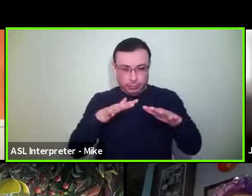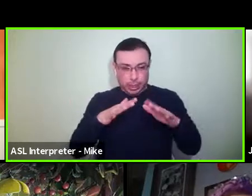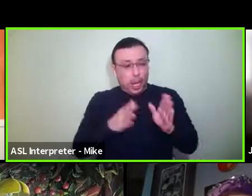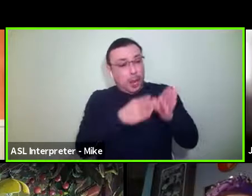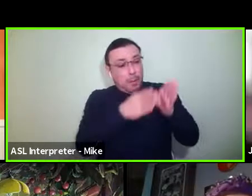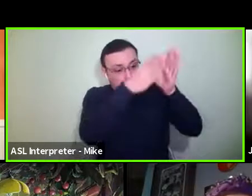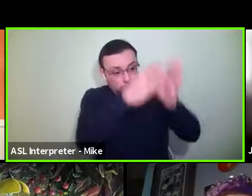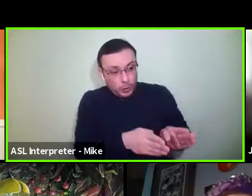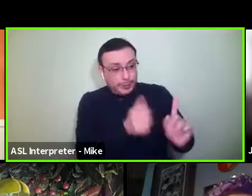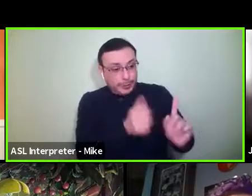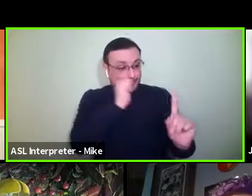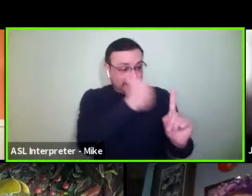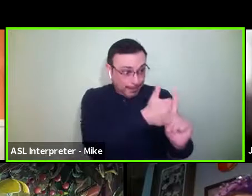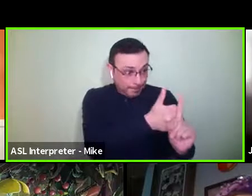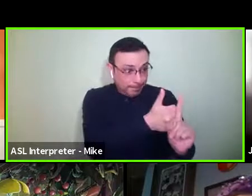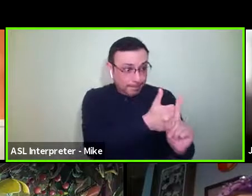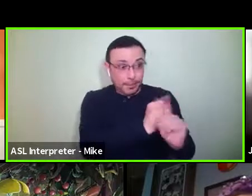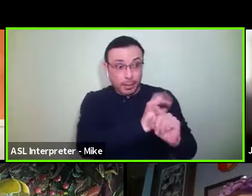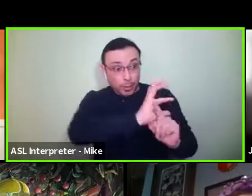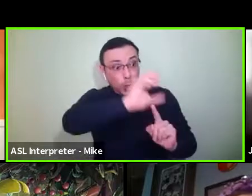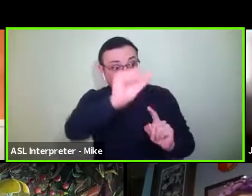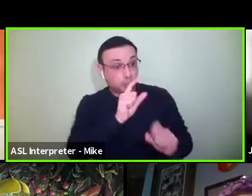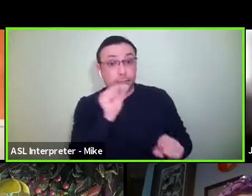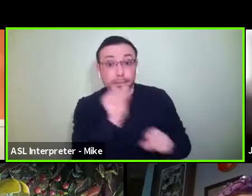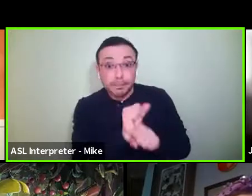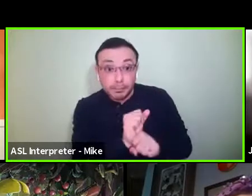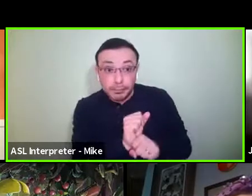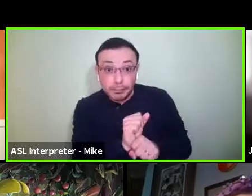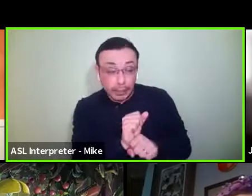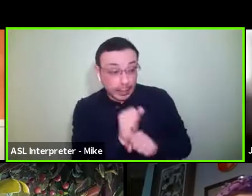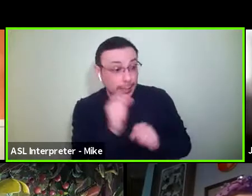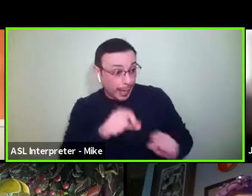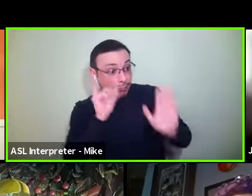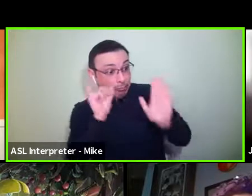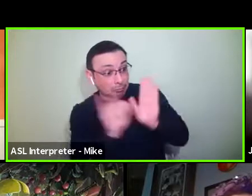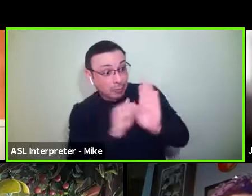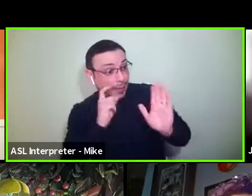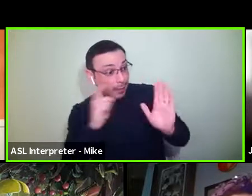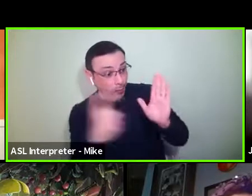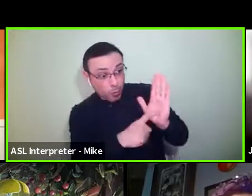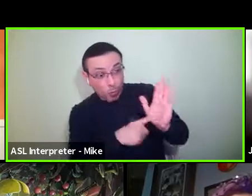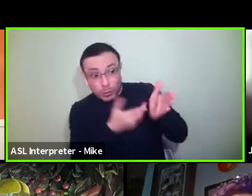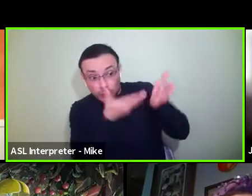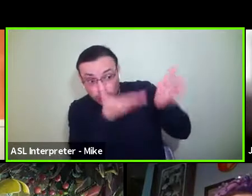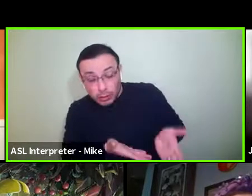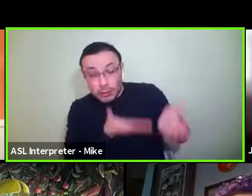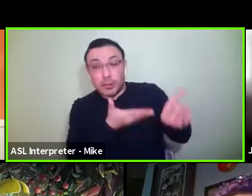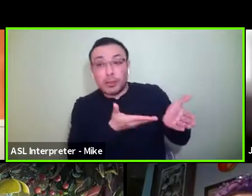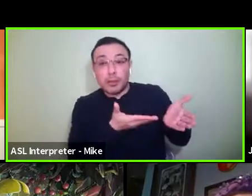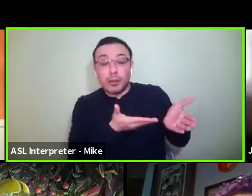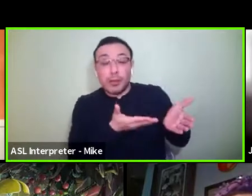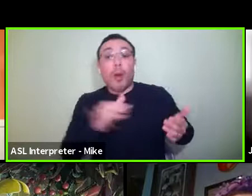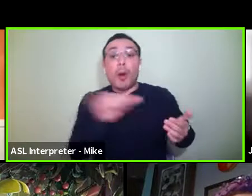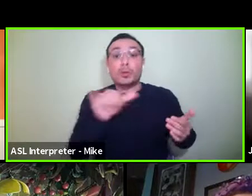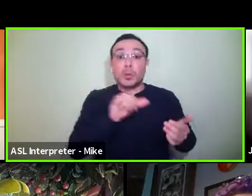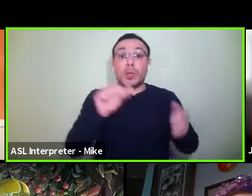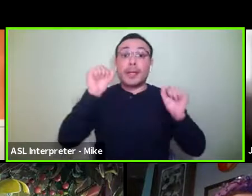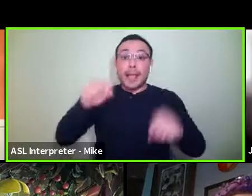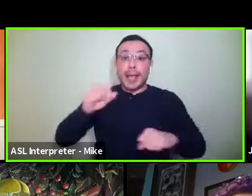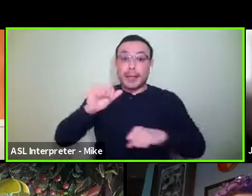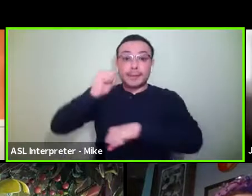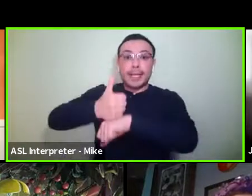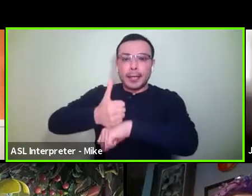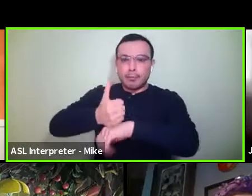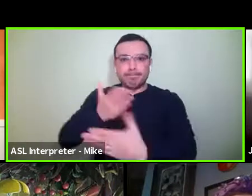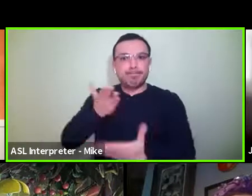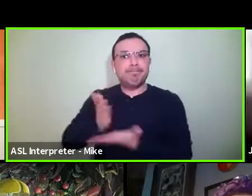establish a world in which there are rights, human rights, such that that is maximized, such that